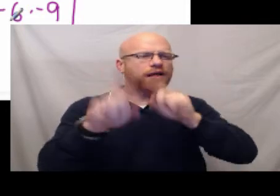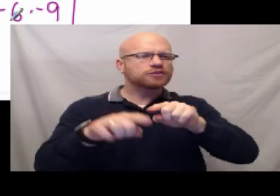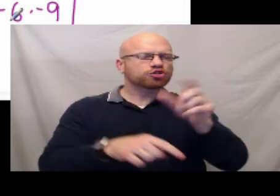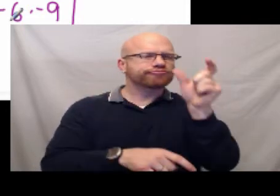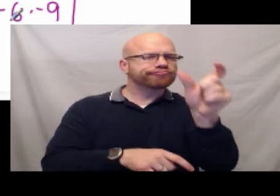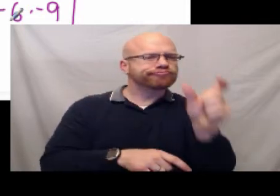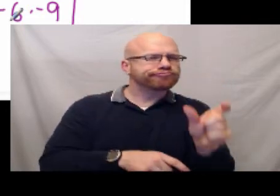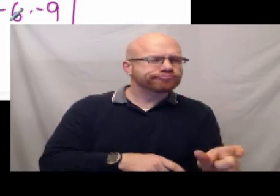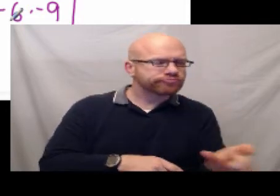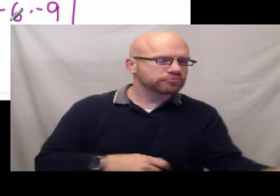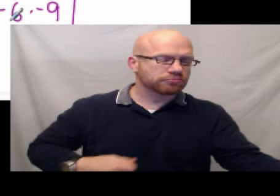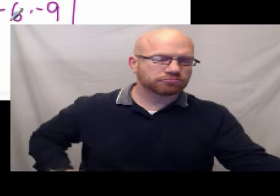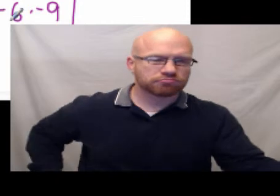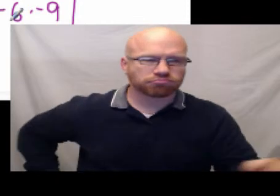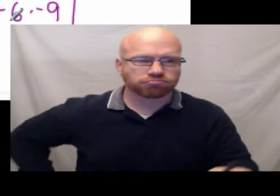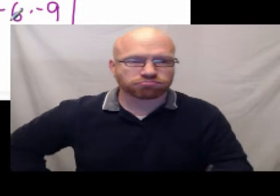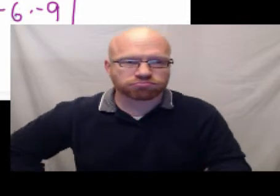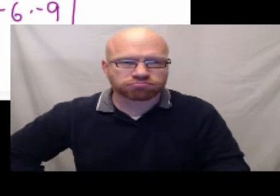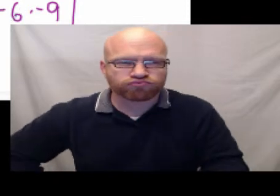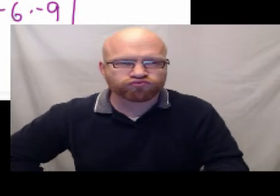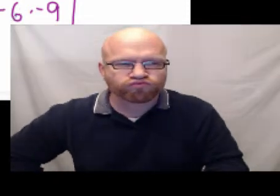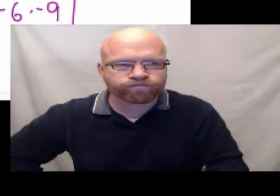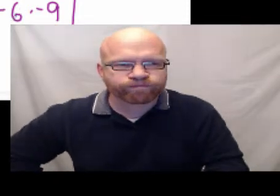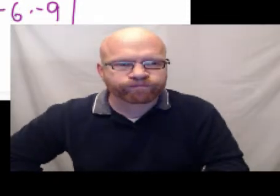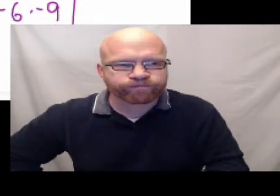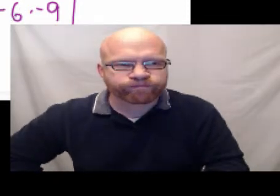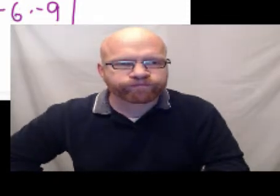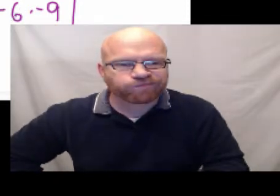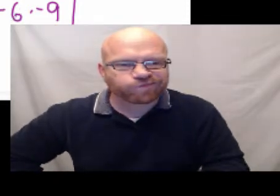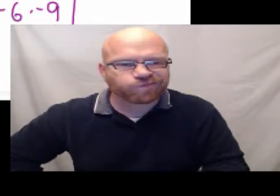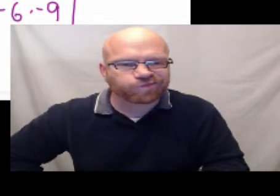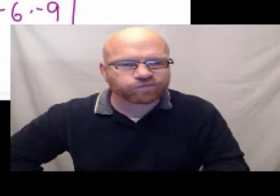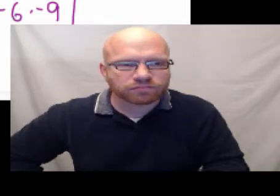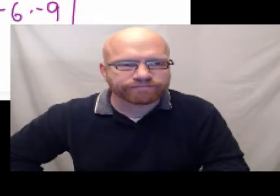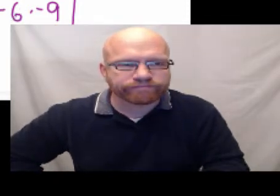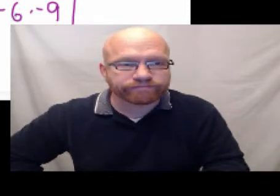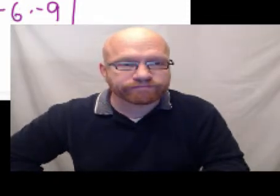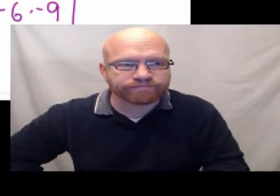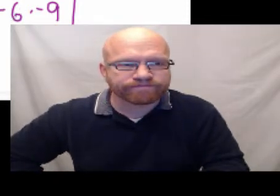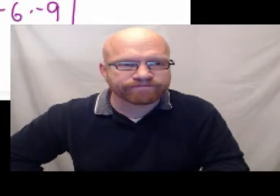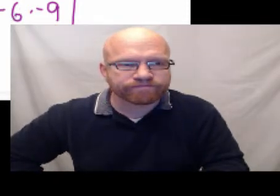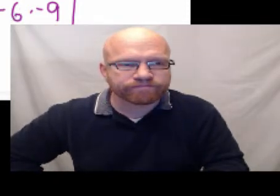Now, we're going to combine these negative numbers and see what we come up with.